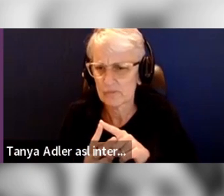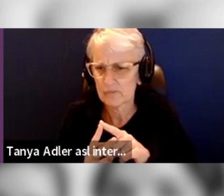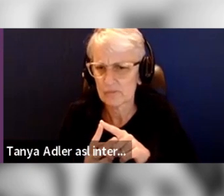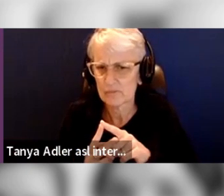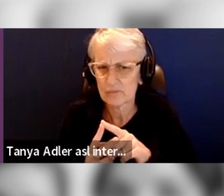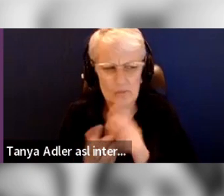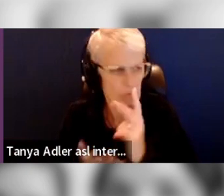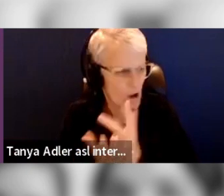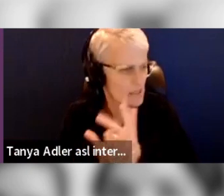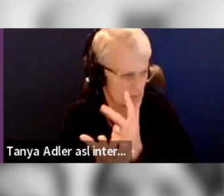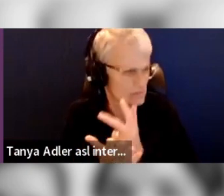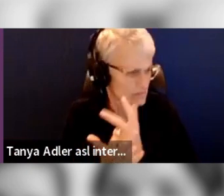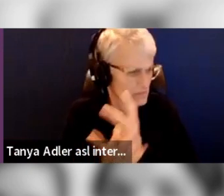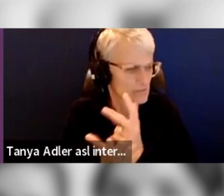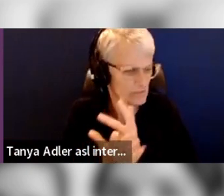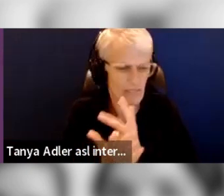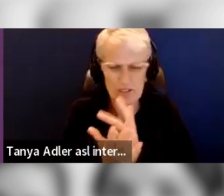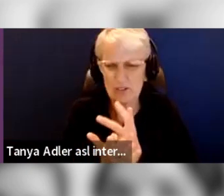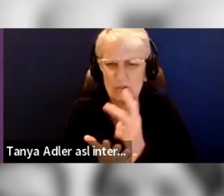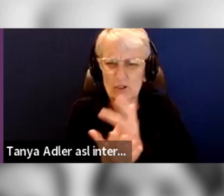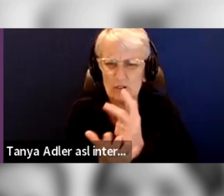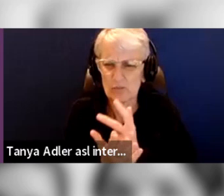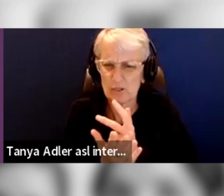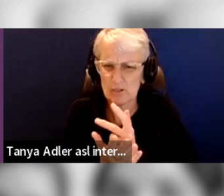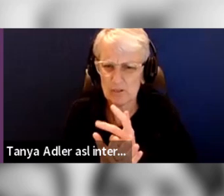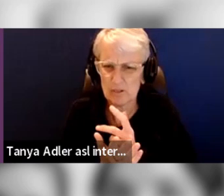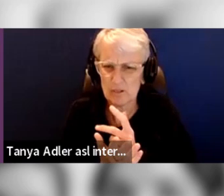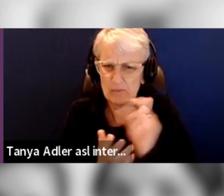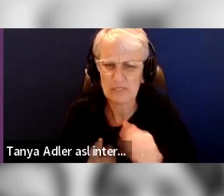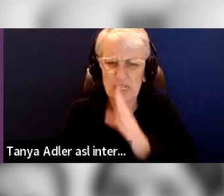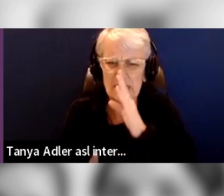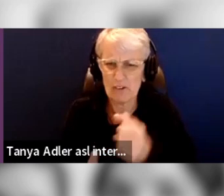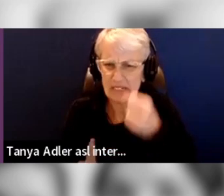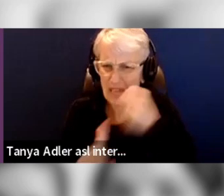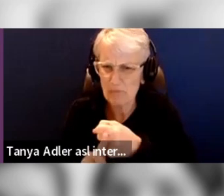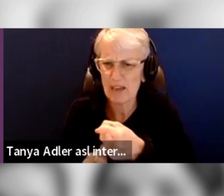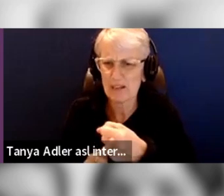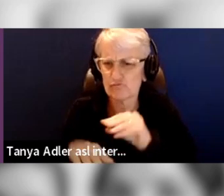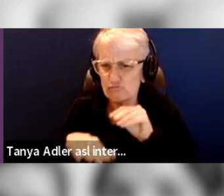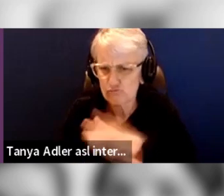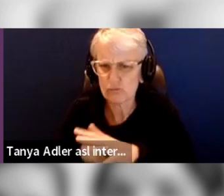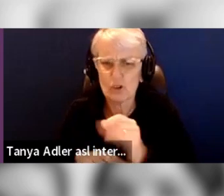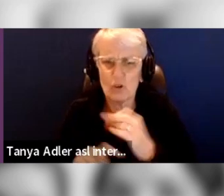startup, the green impact, does it have to be like a direct impact, or can it be more like a indirect